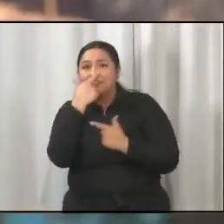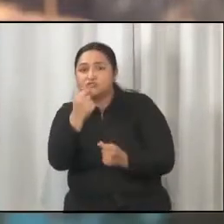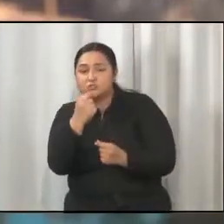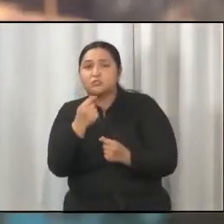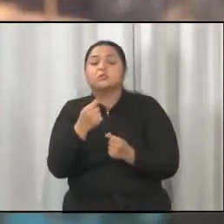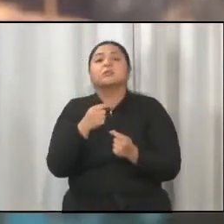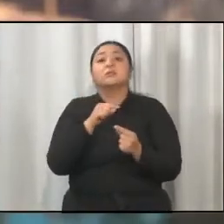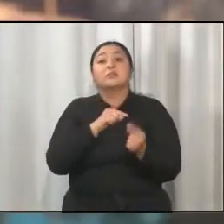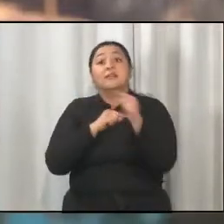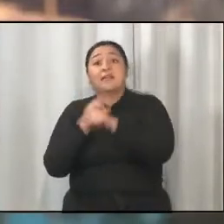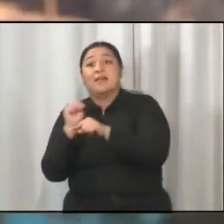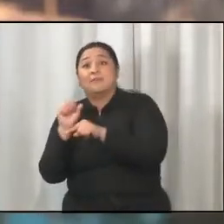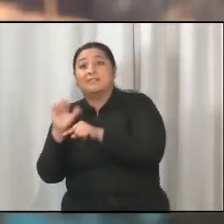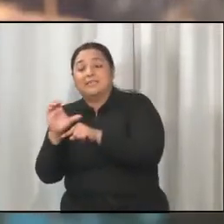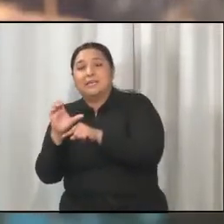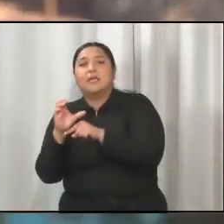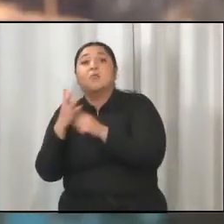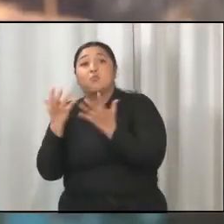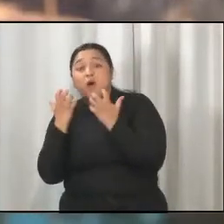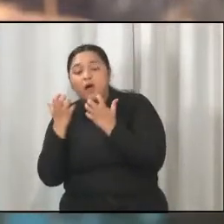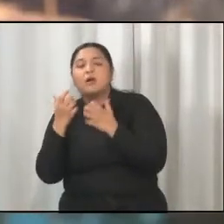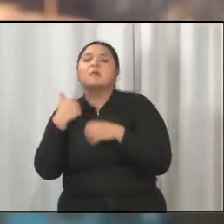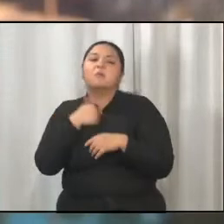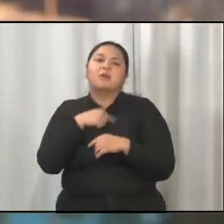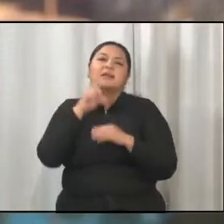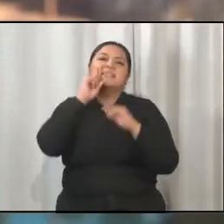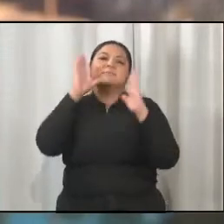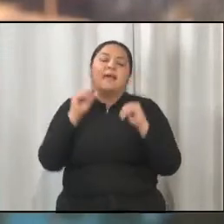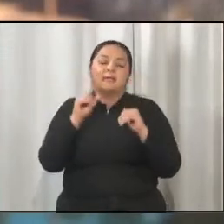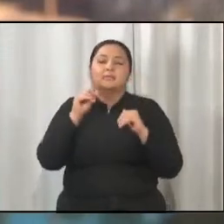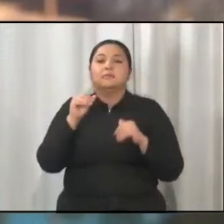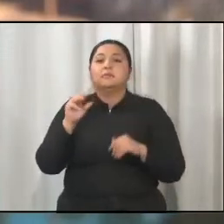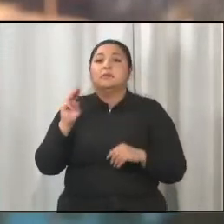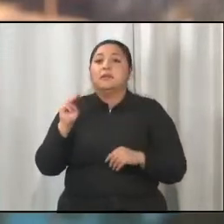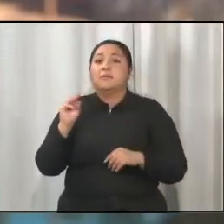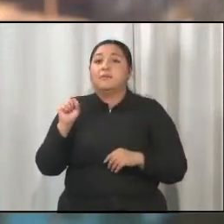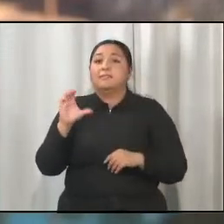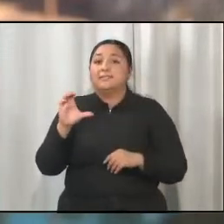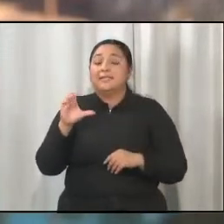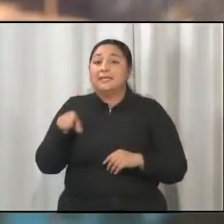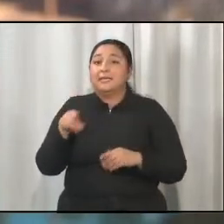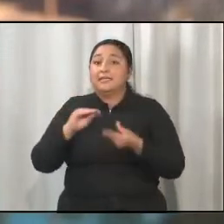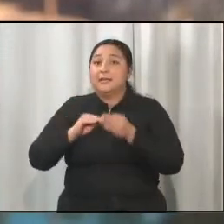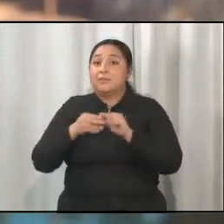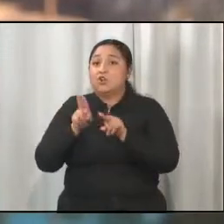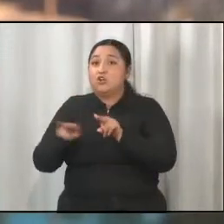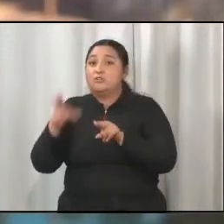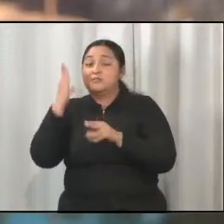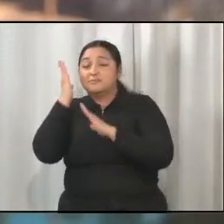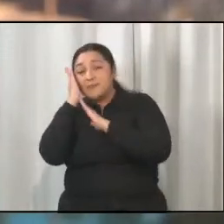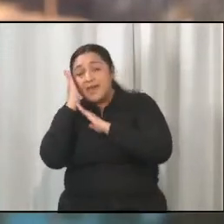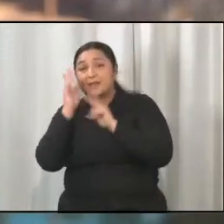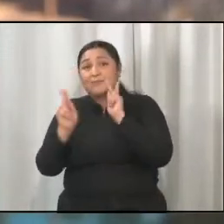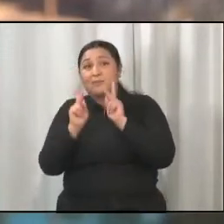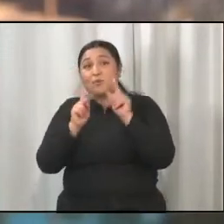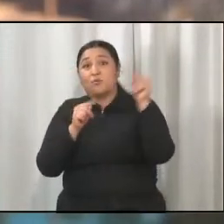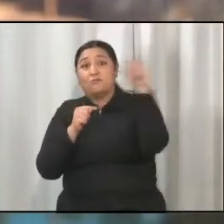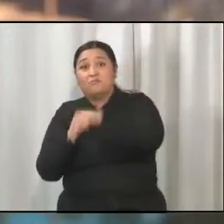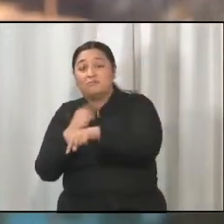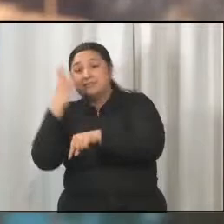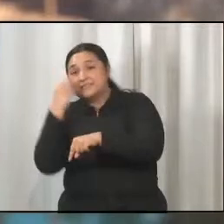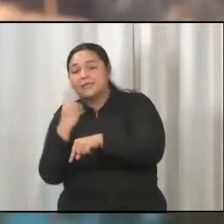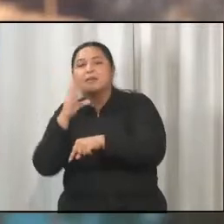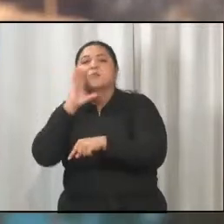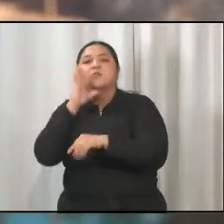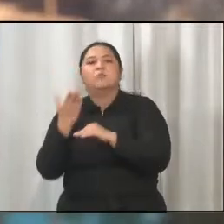get in, so we anticipate that the number of people is going to drastically increase over the next week or so, so we'll see